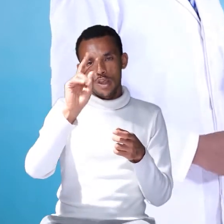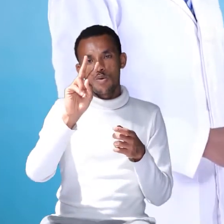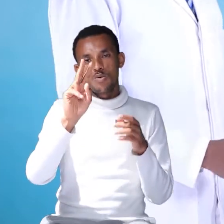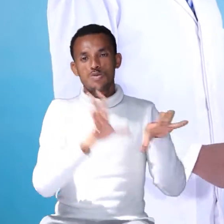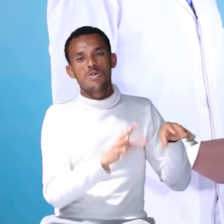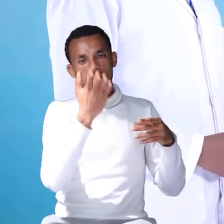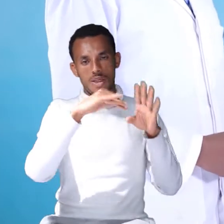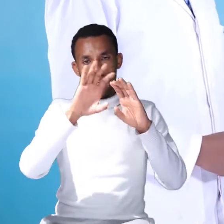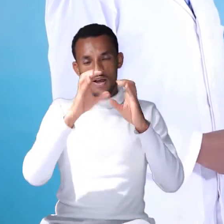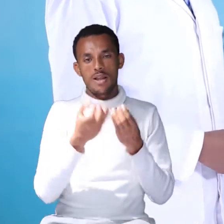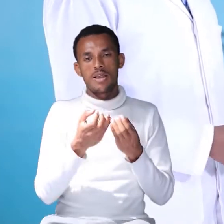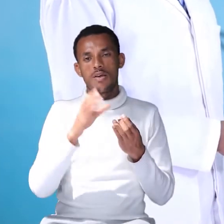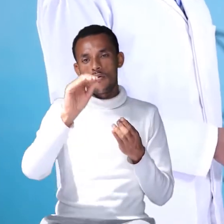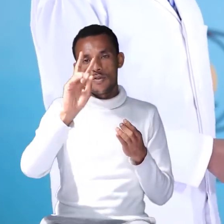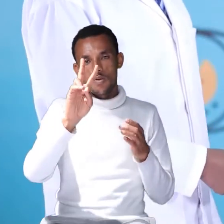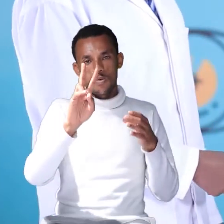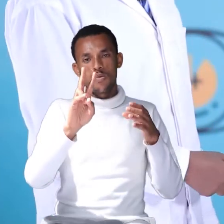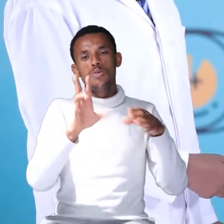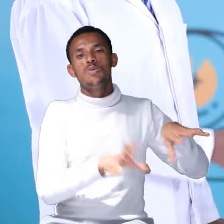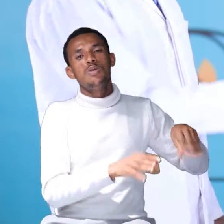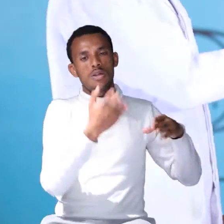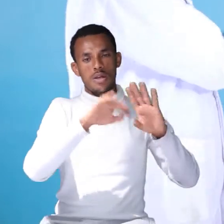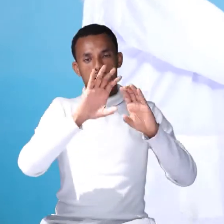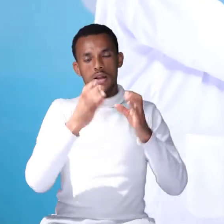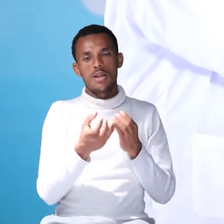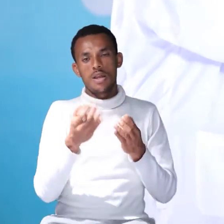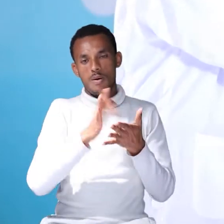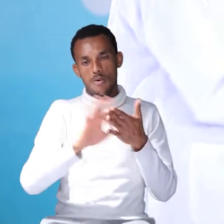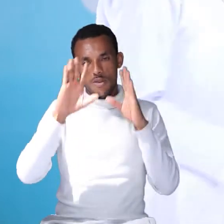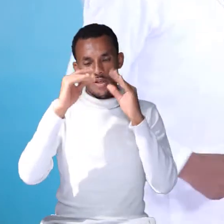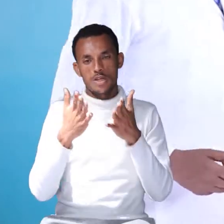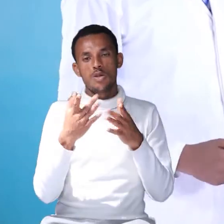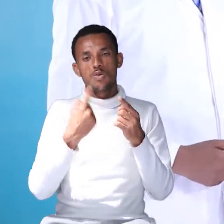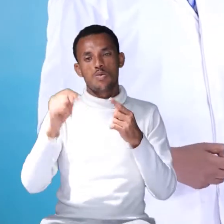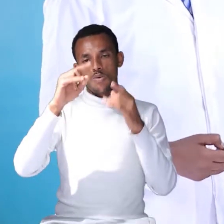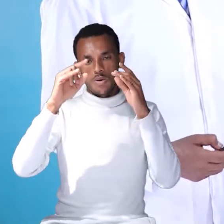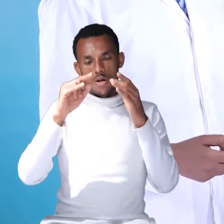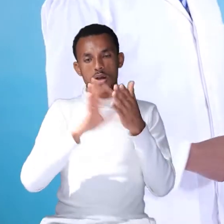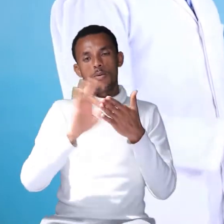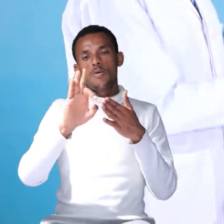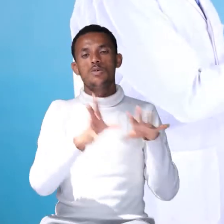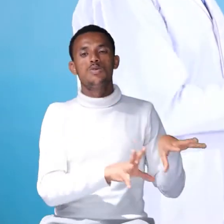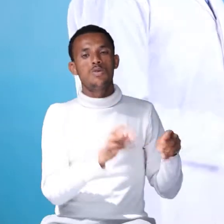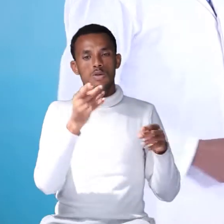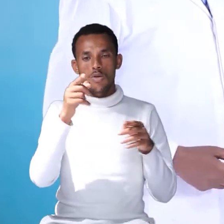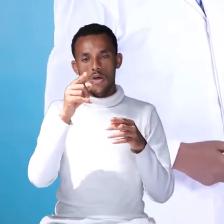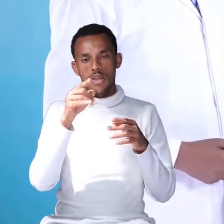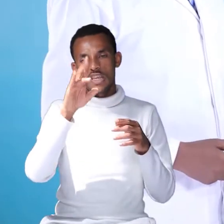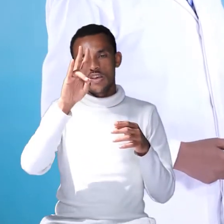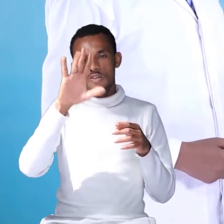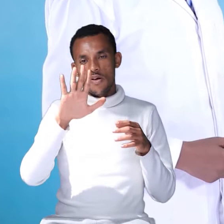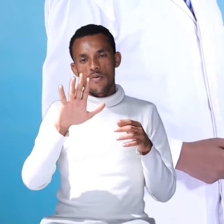class. An average of 52 students, it says. So number of teachers to number of students, you have 75